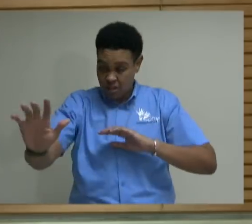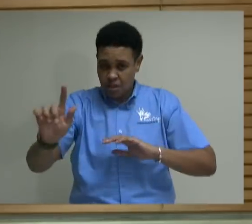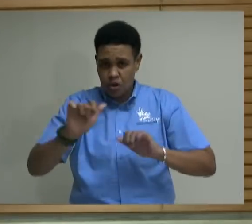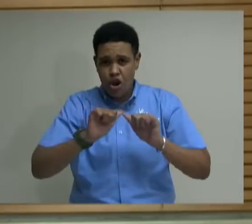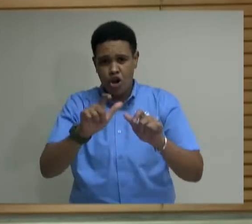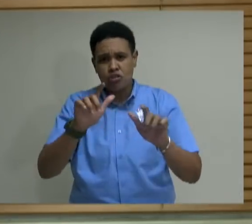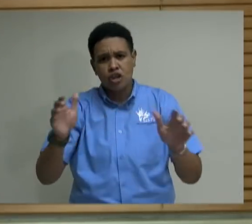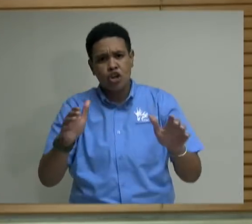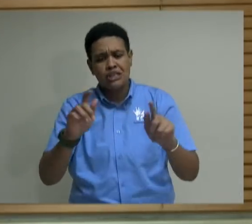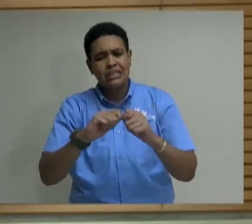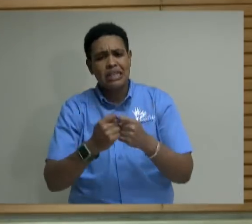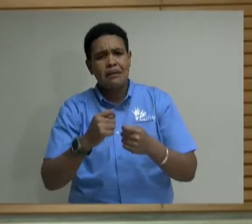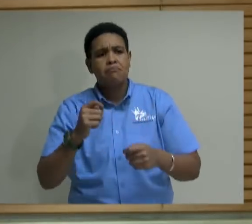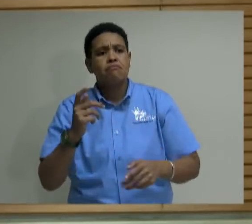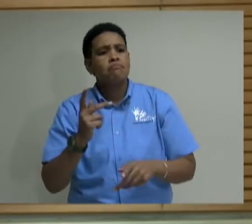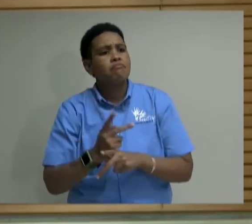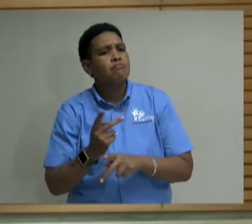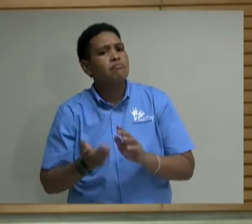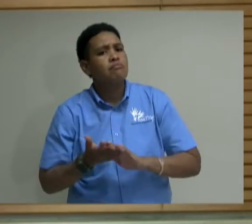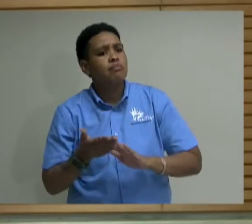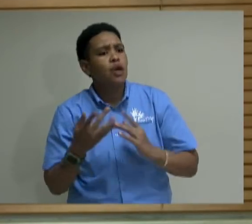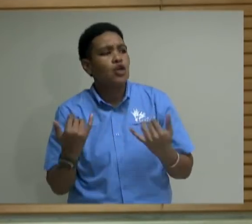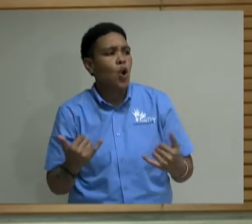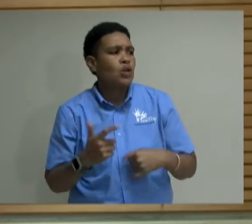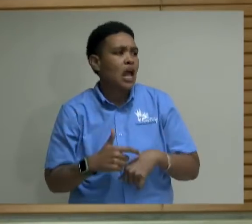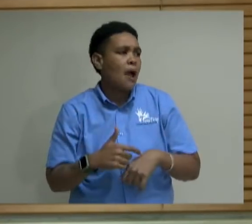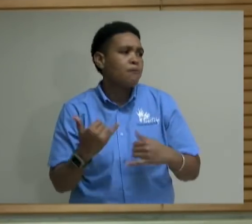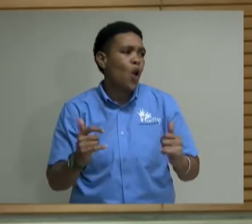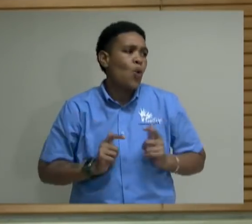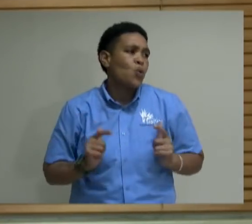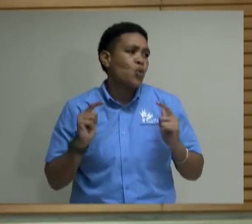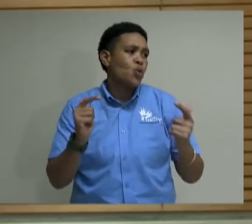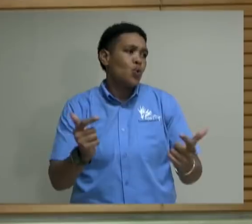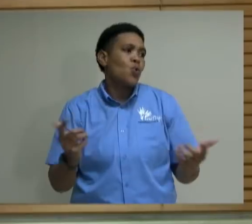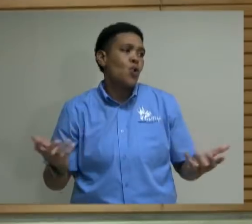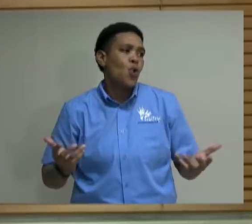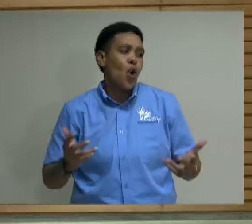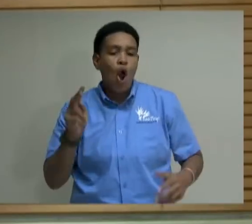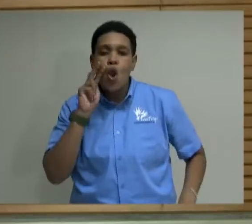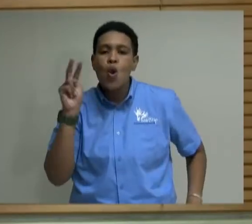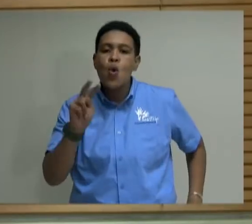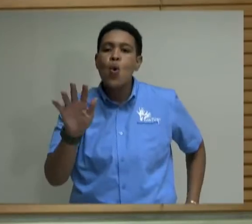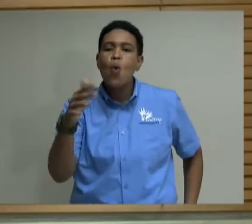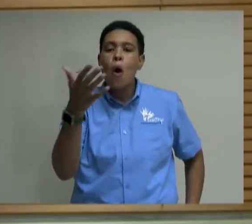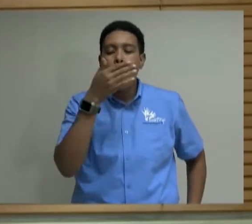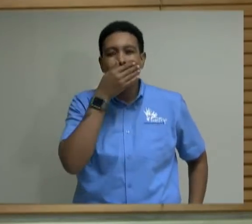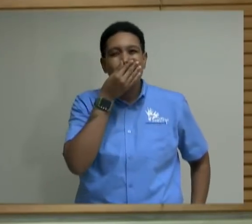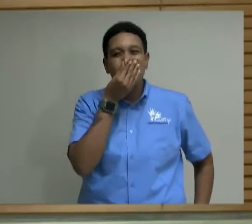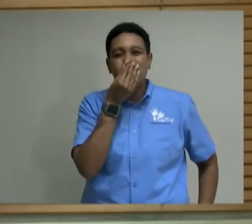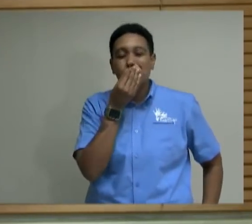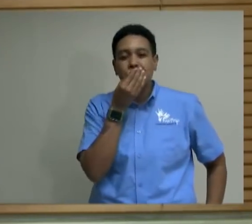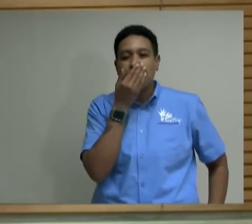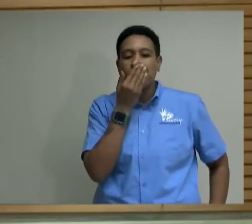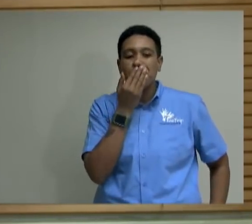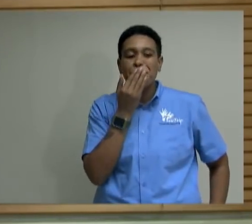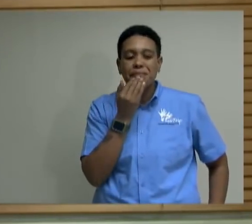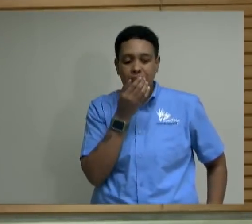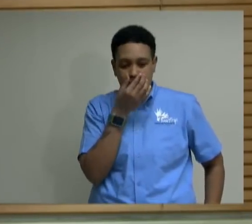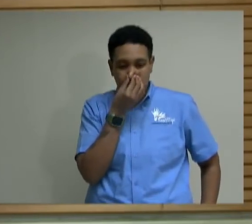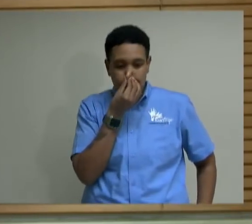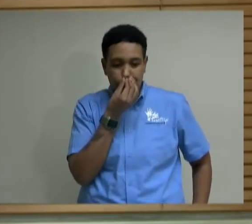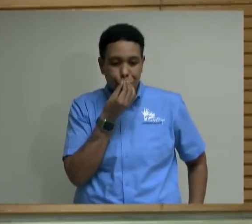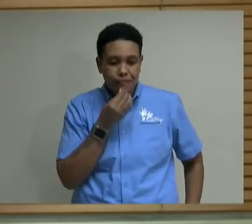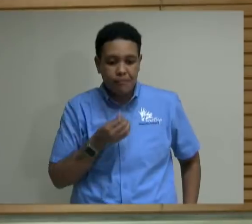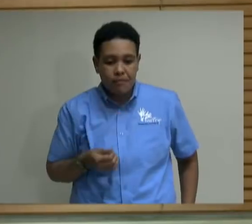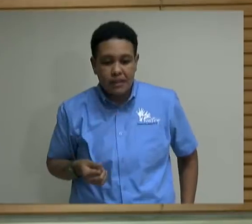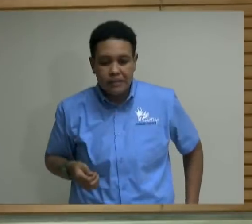continue. God bless. Thank you very much. At this point, we're going to move now to look at the partnership between